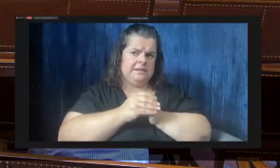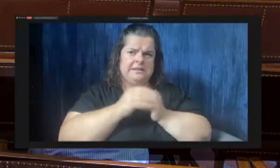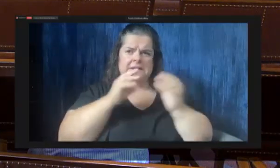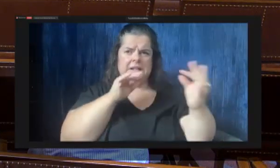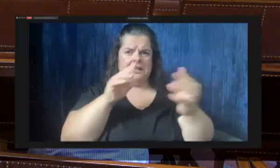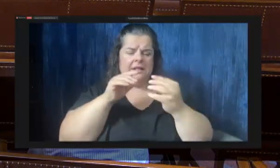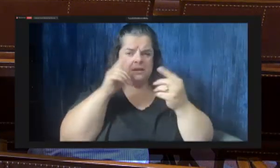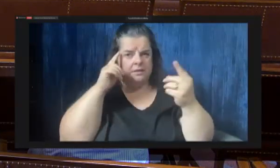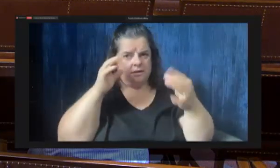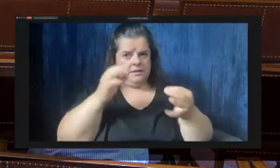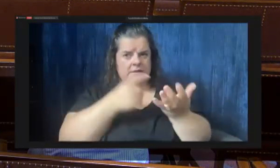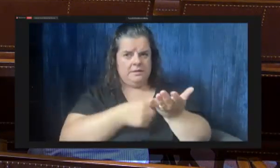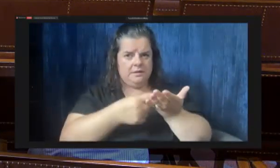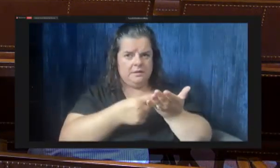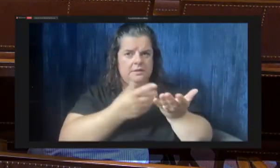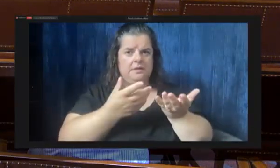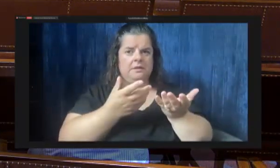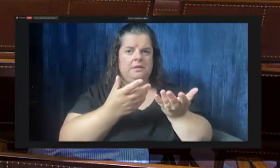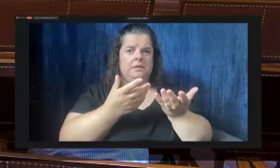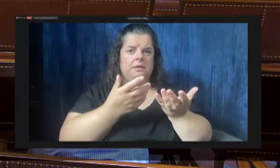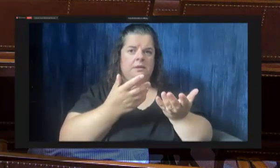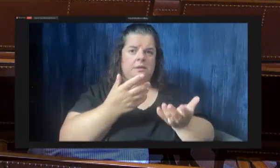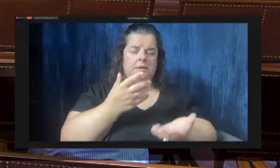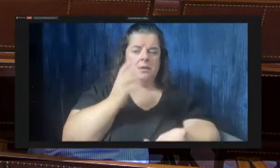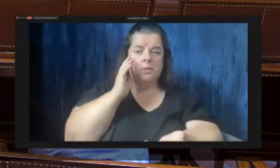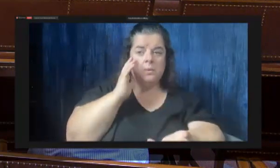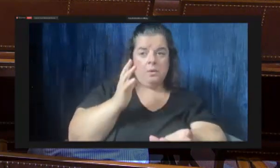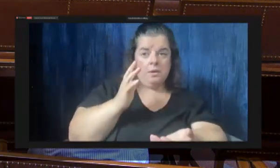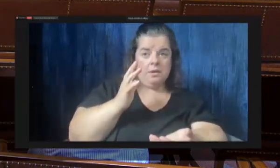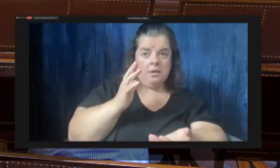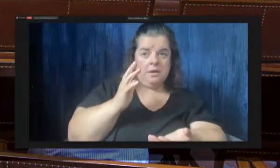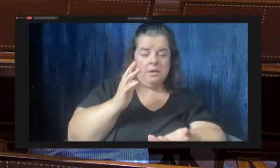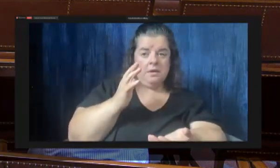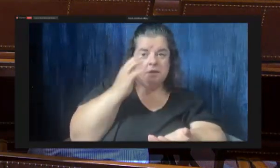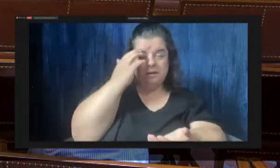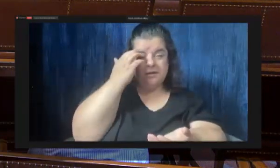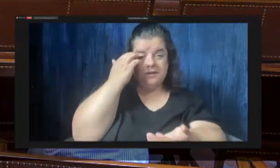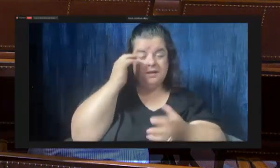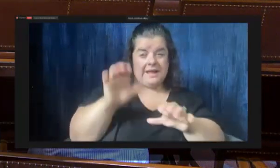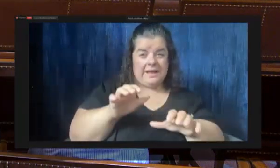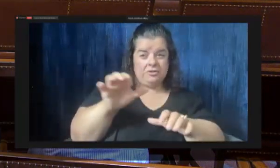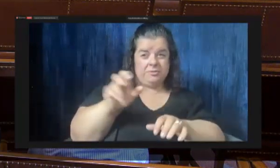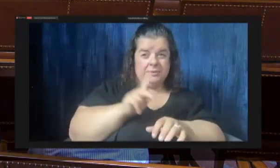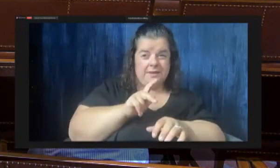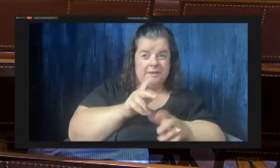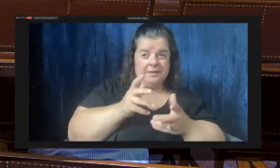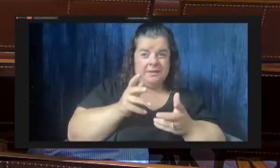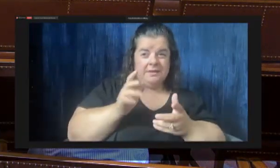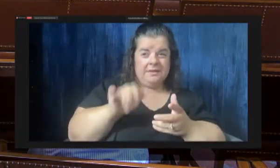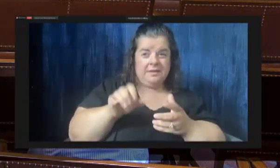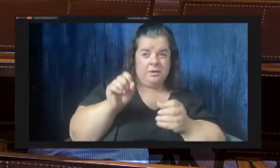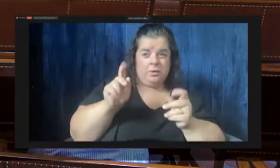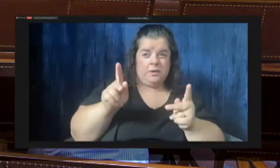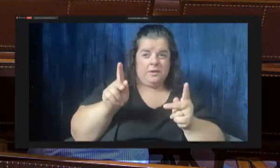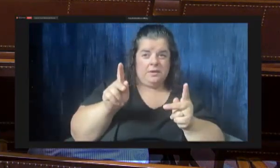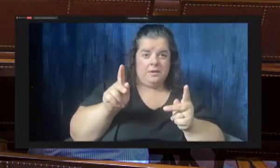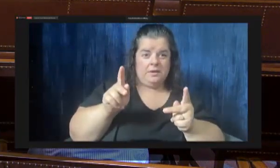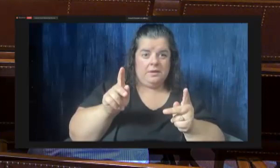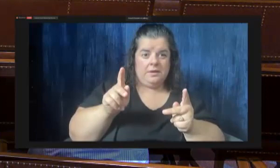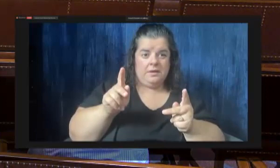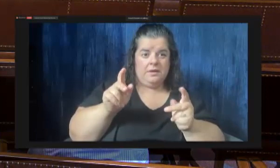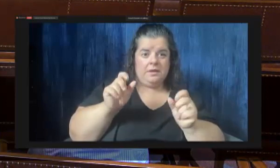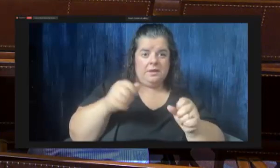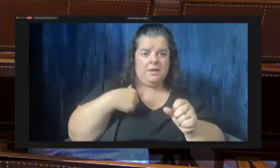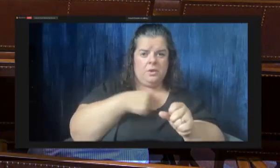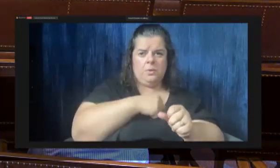I? Would it be, may I call Humane Action then? Is that okay to do absolutely. That at this? So may we have